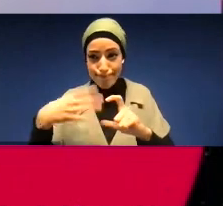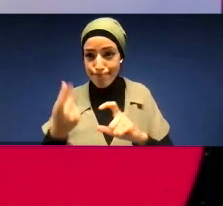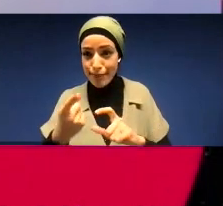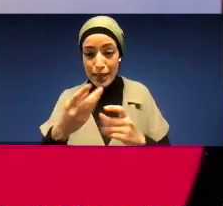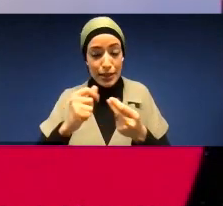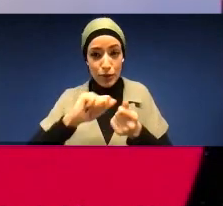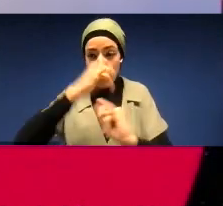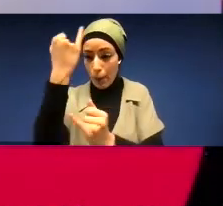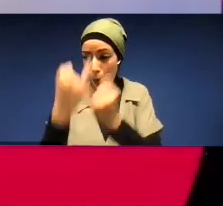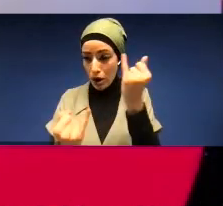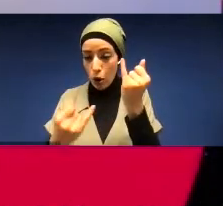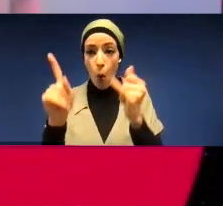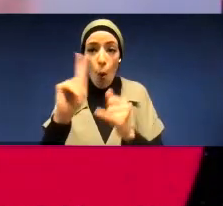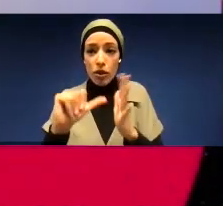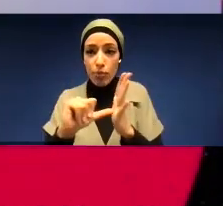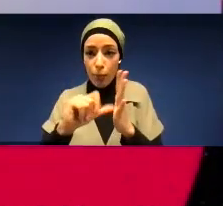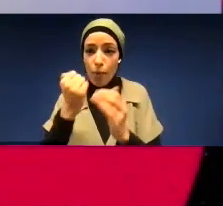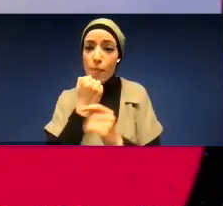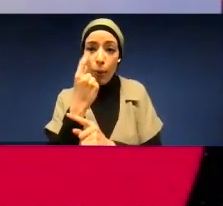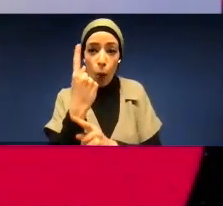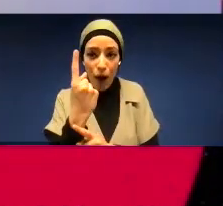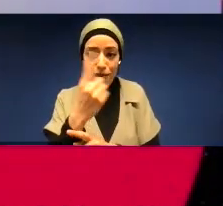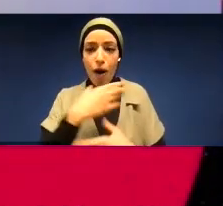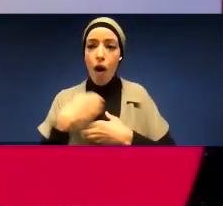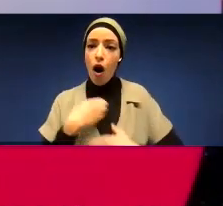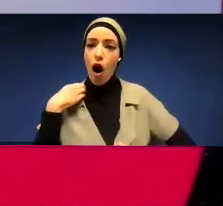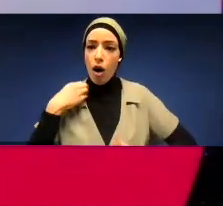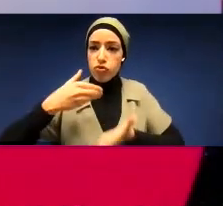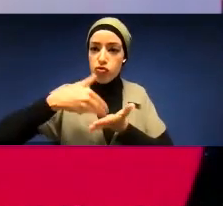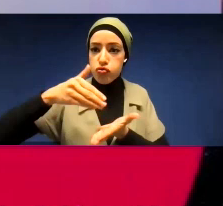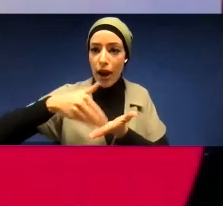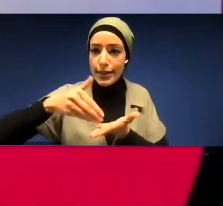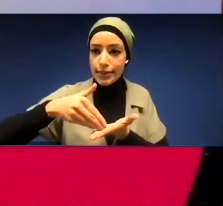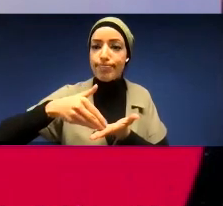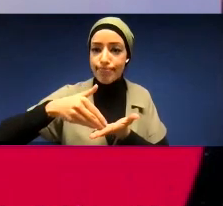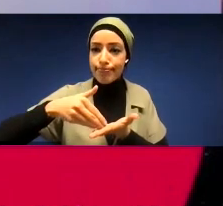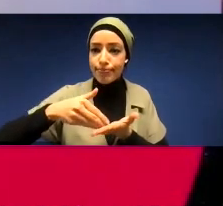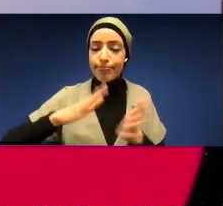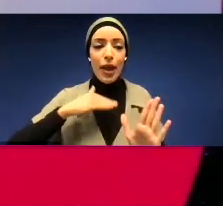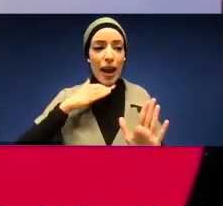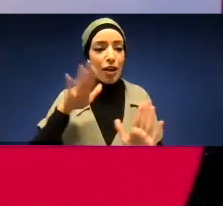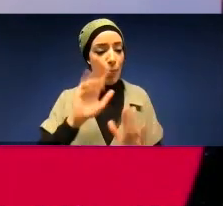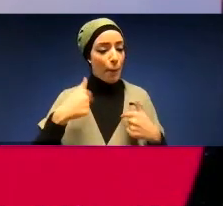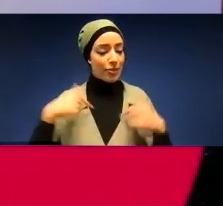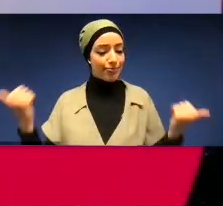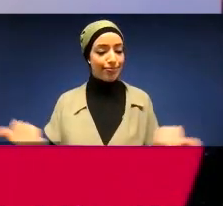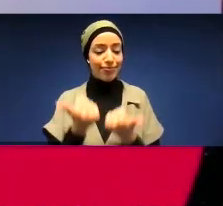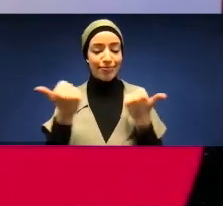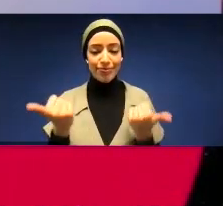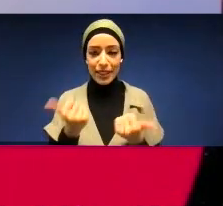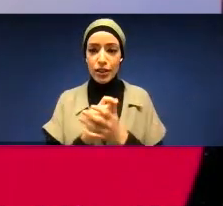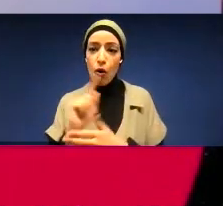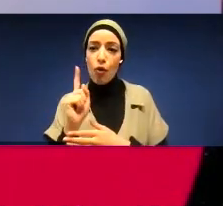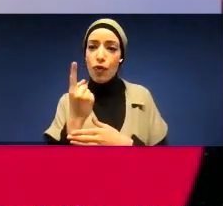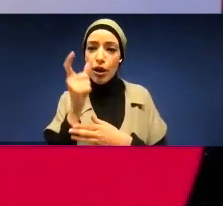returns, the global arms trade. Enough about me and what I have to say. Tonight's opening panel talk